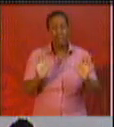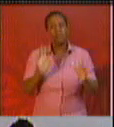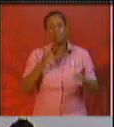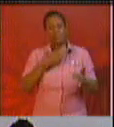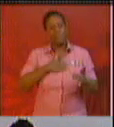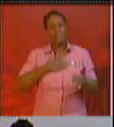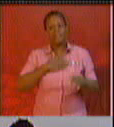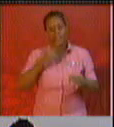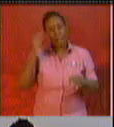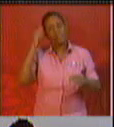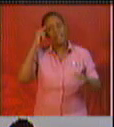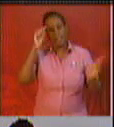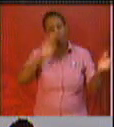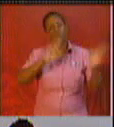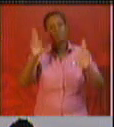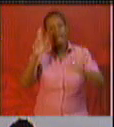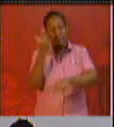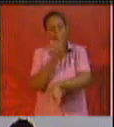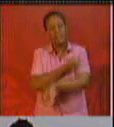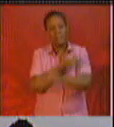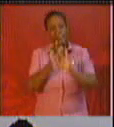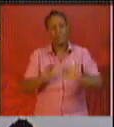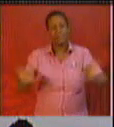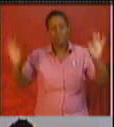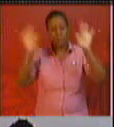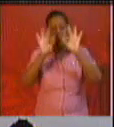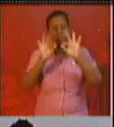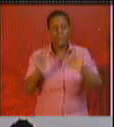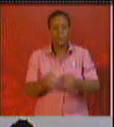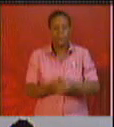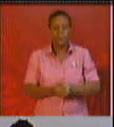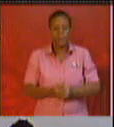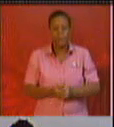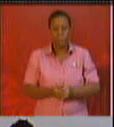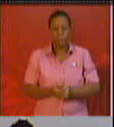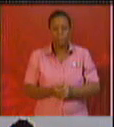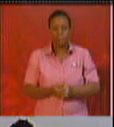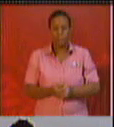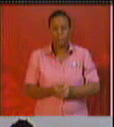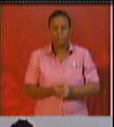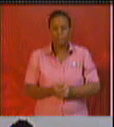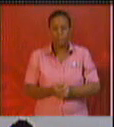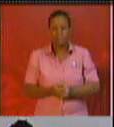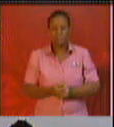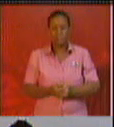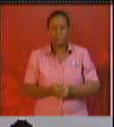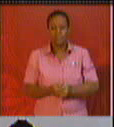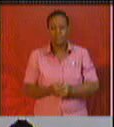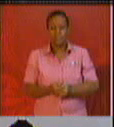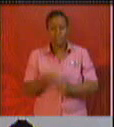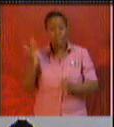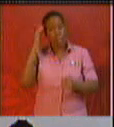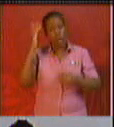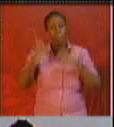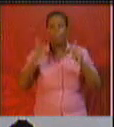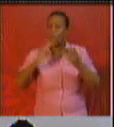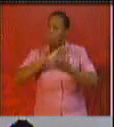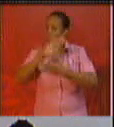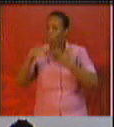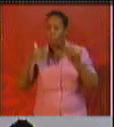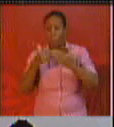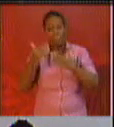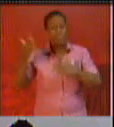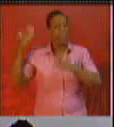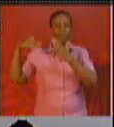to them. We know that we have a very good vaccine culture in the population from the historical vaccination programs that we have engaged